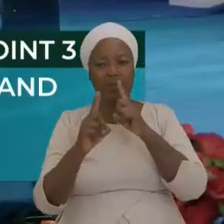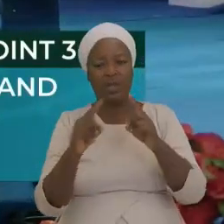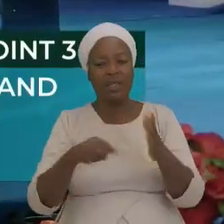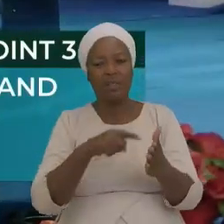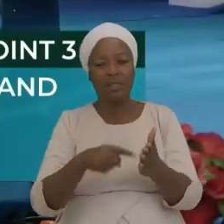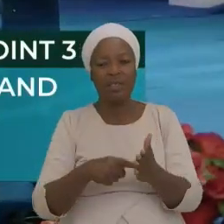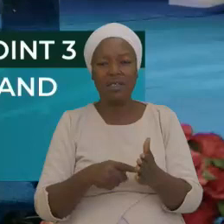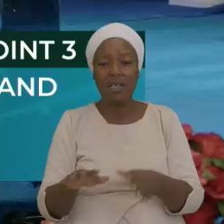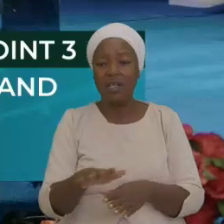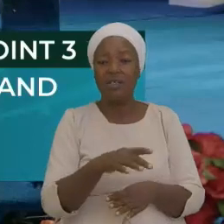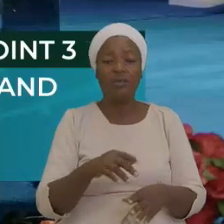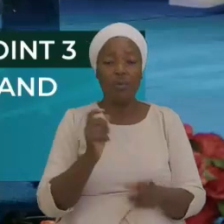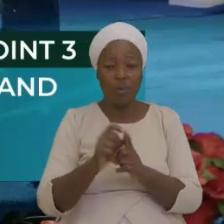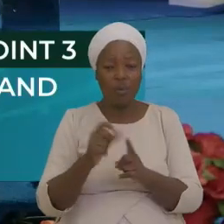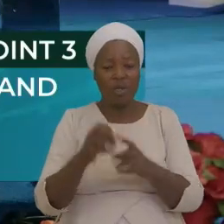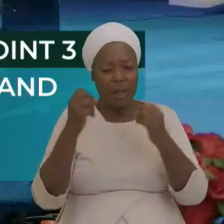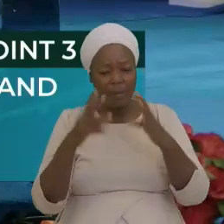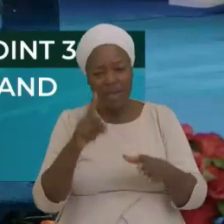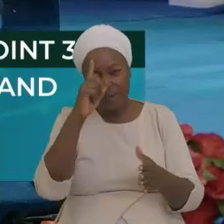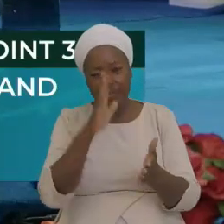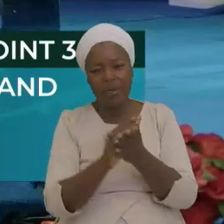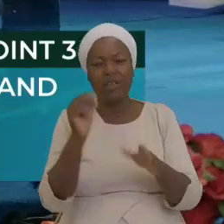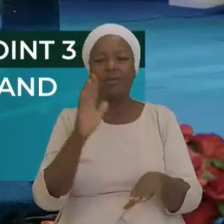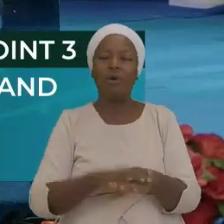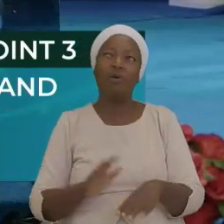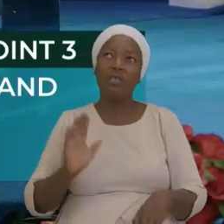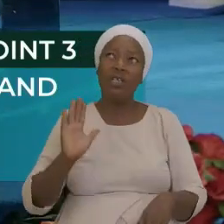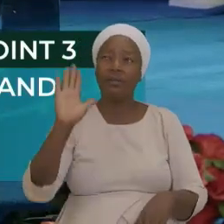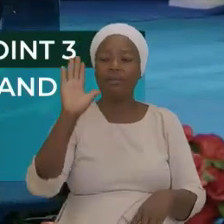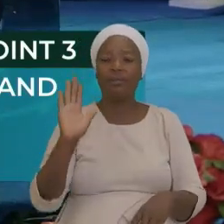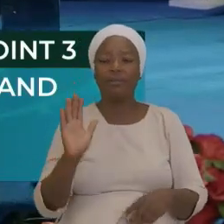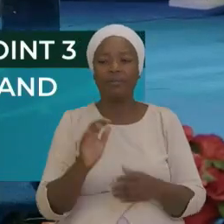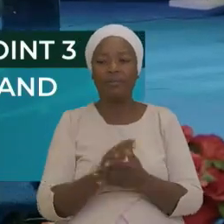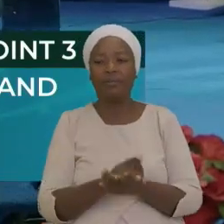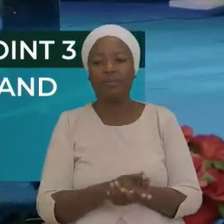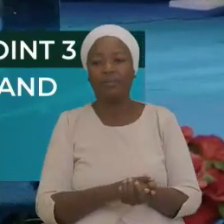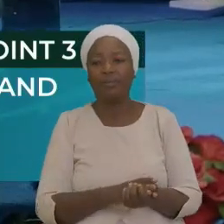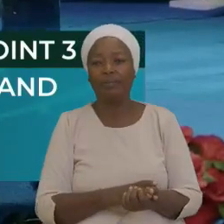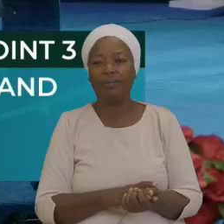words, many believed on him.